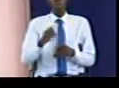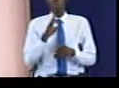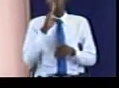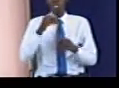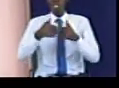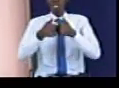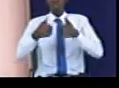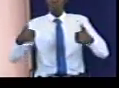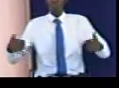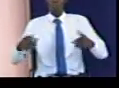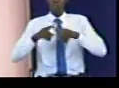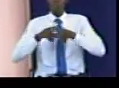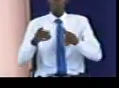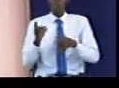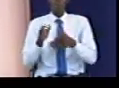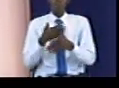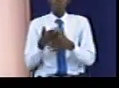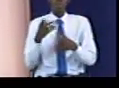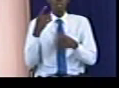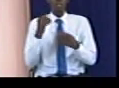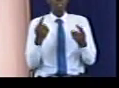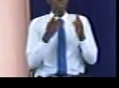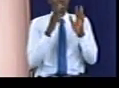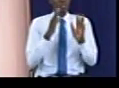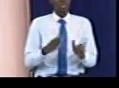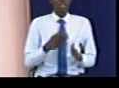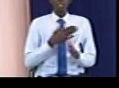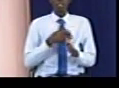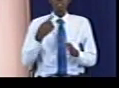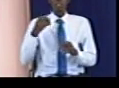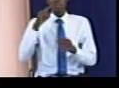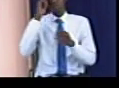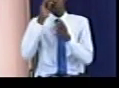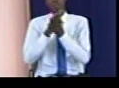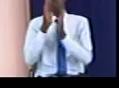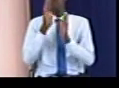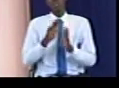That's why Jesus said, I've given them thy word, and the world